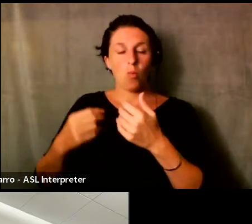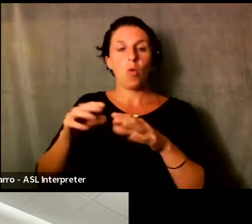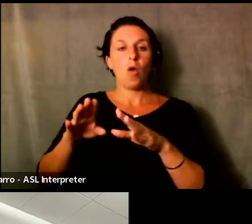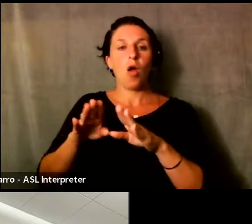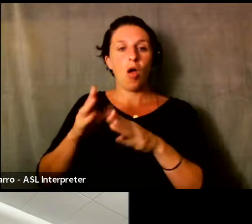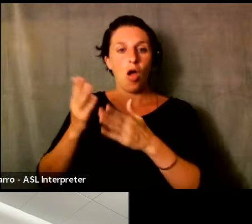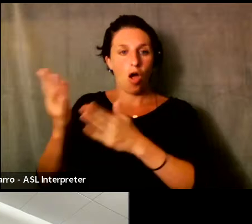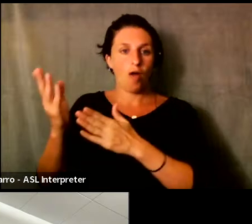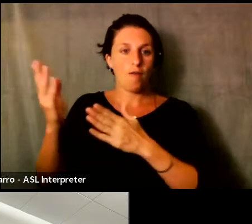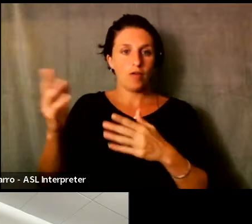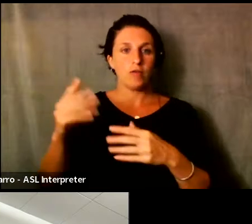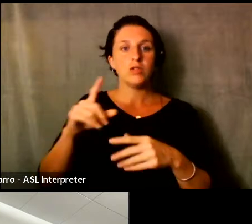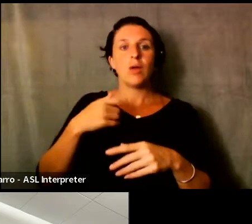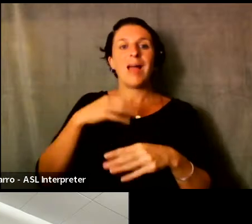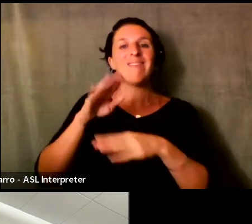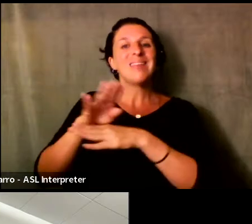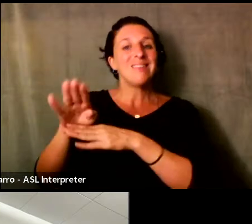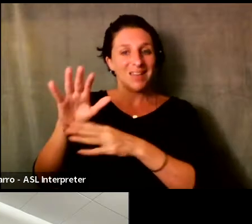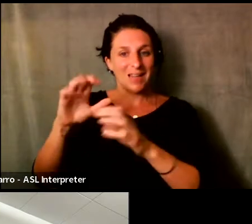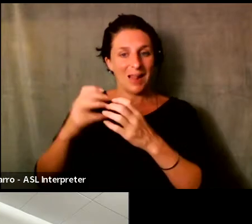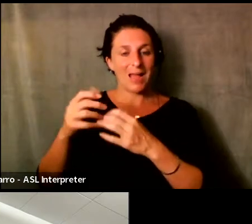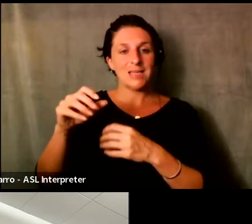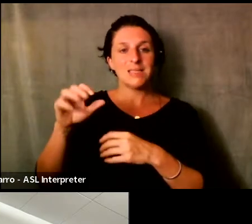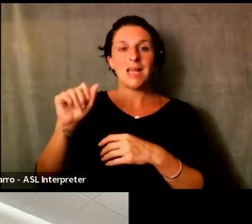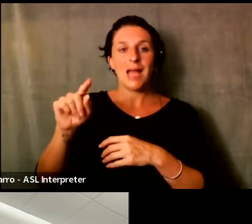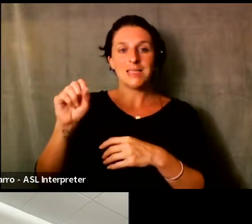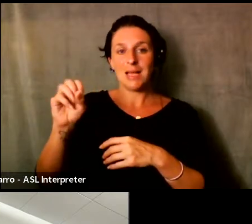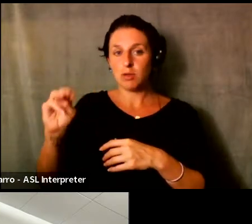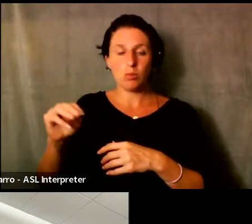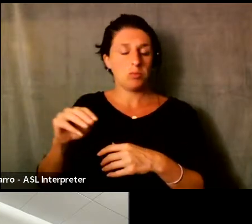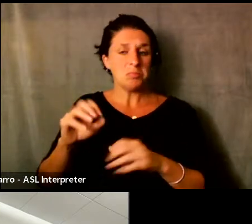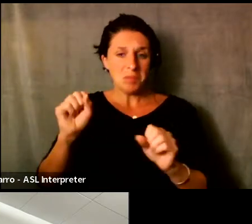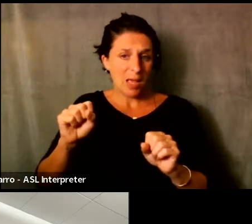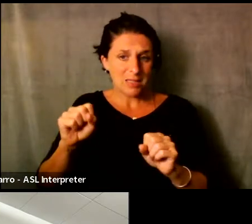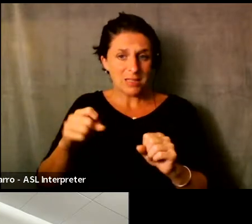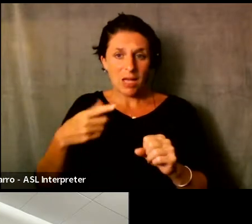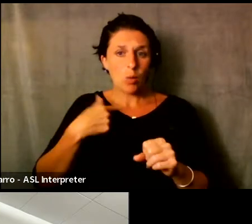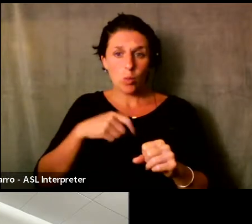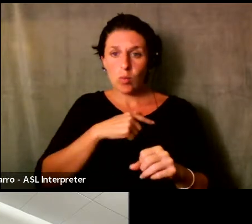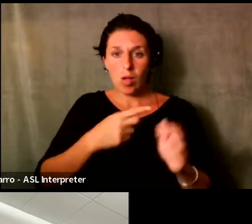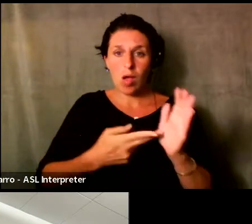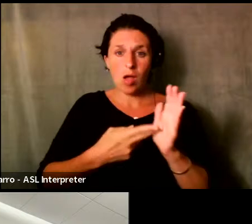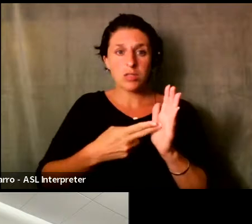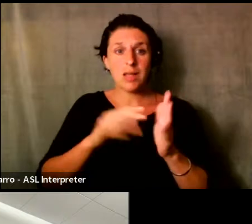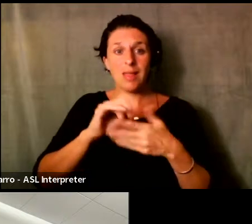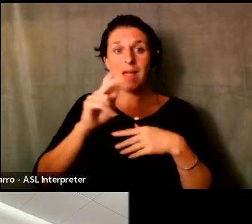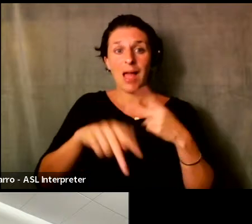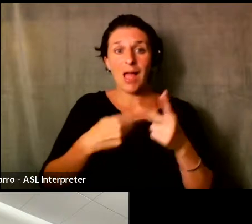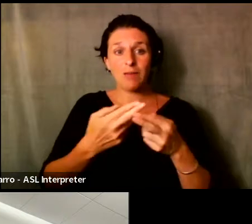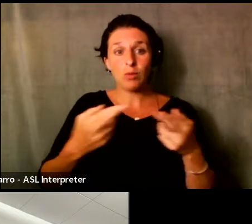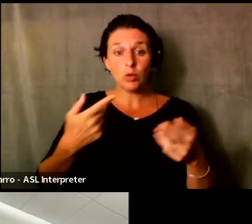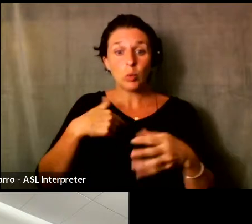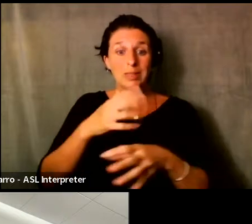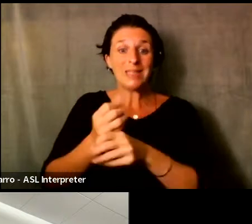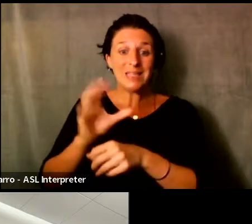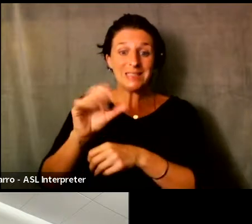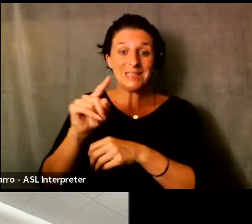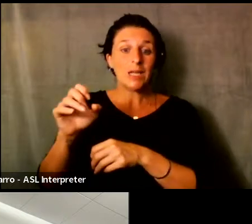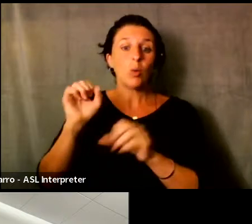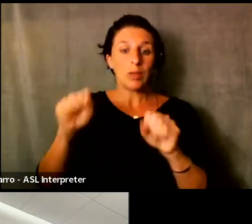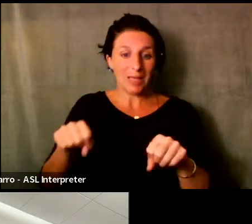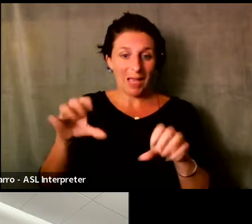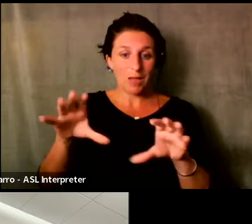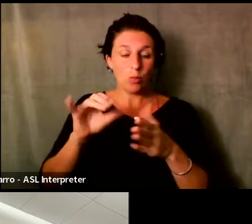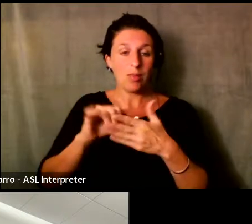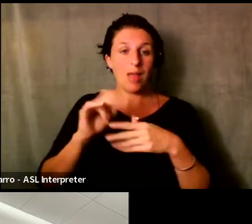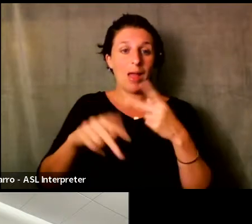they actually were evening classes for students at San Mateo. So yes, it's not unprecedented. We honestly, the kinds of resources we get from CTE would allow us to do that sort of thing.